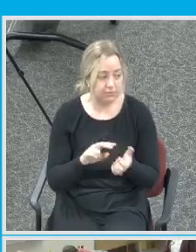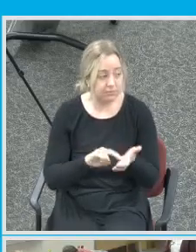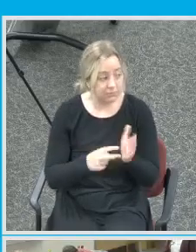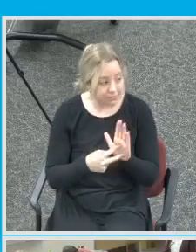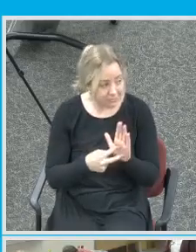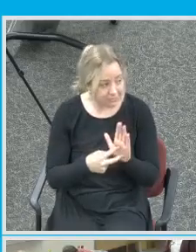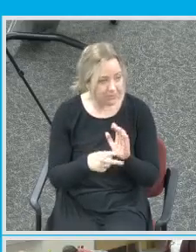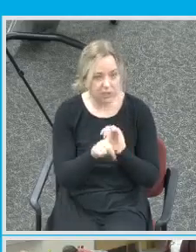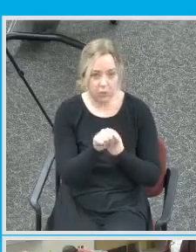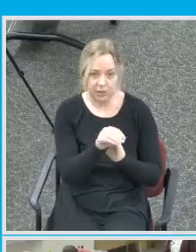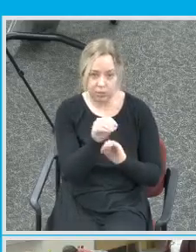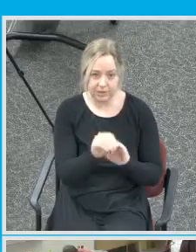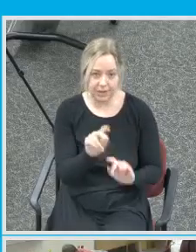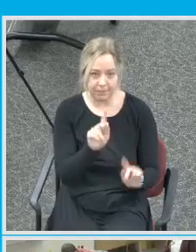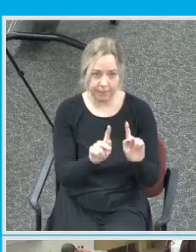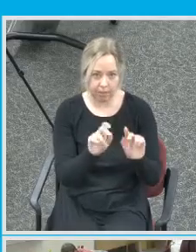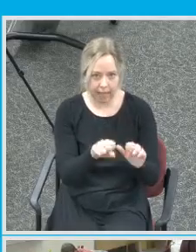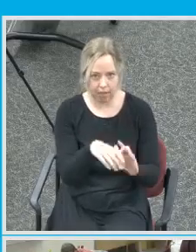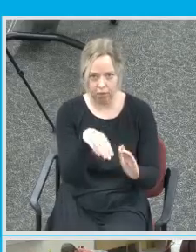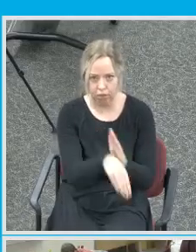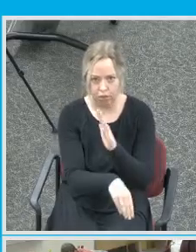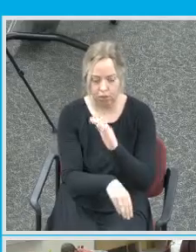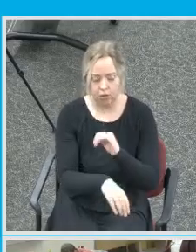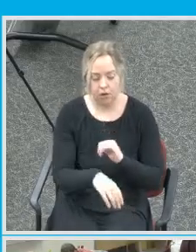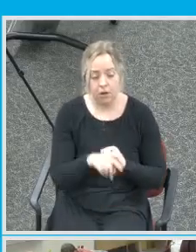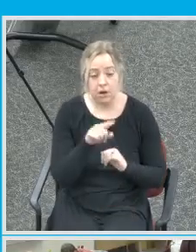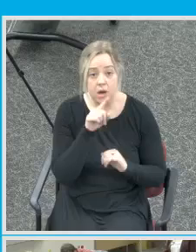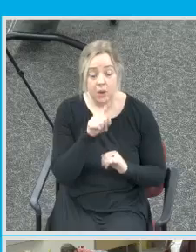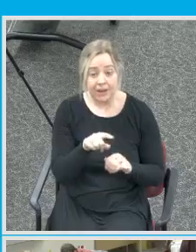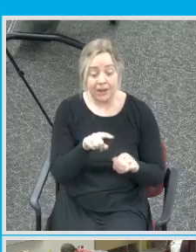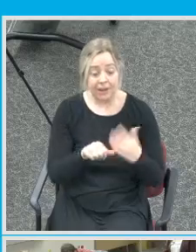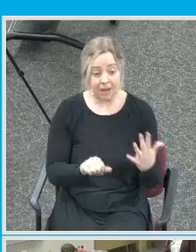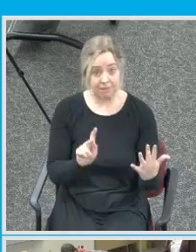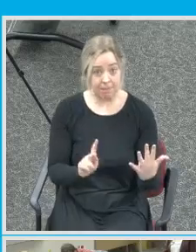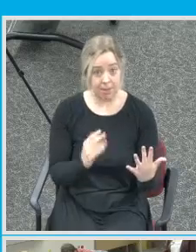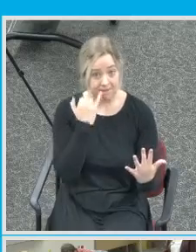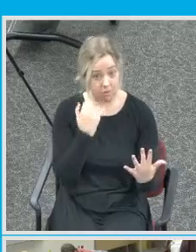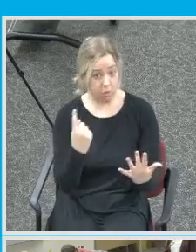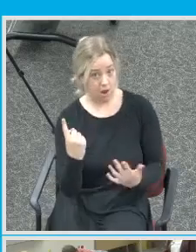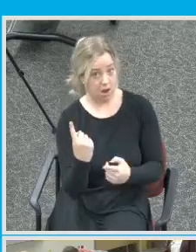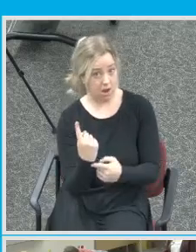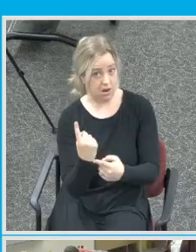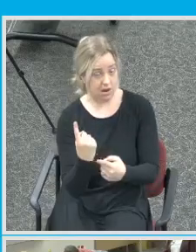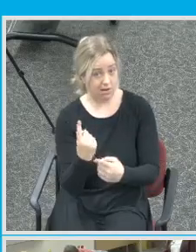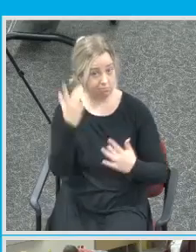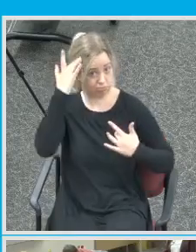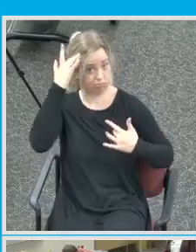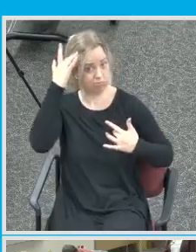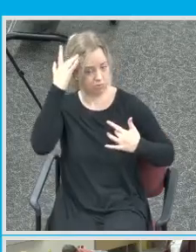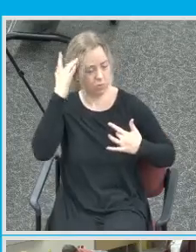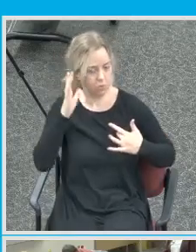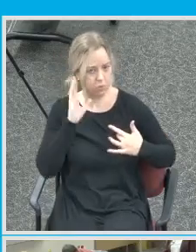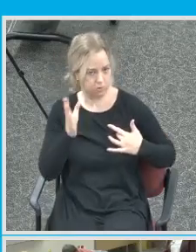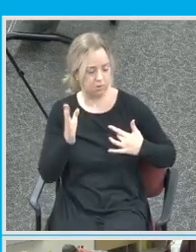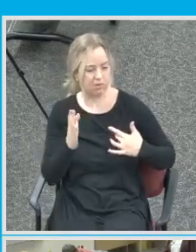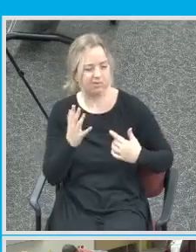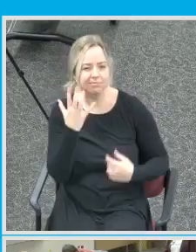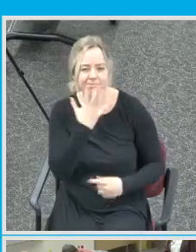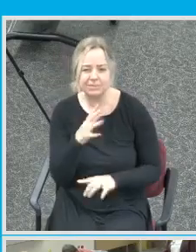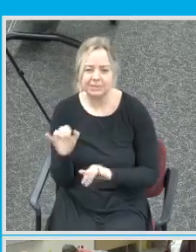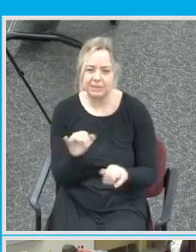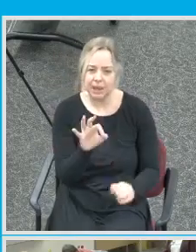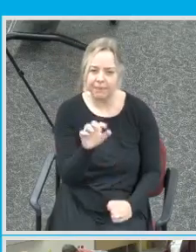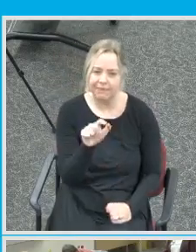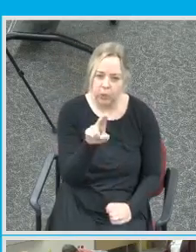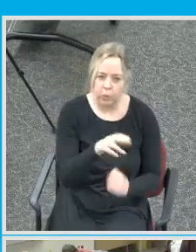go sideways. So in about 1 in 5 people who have been infected with the virus, you'll have a flu-like illness. So fever,